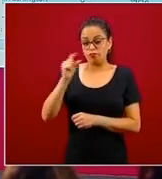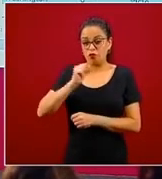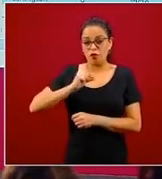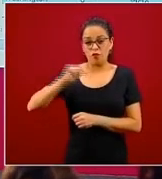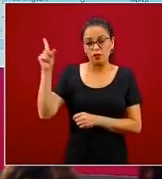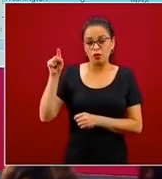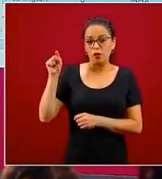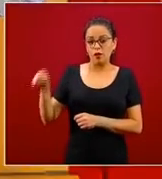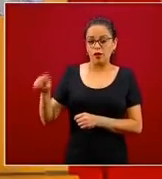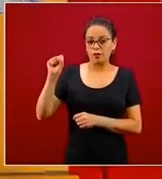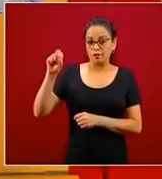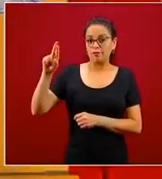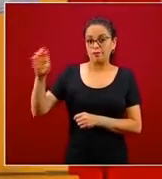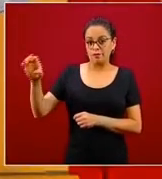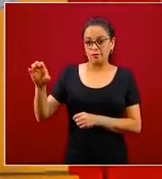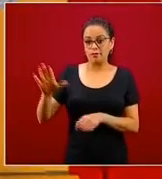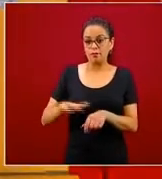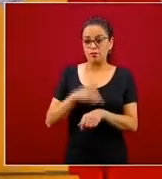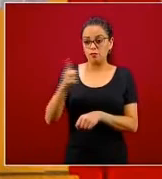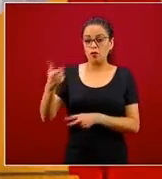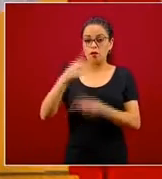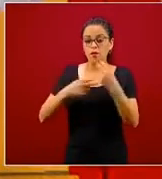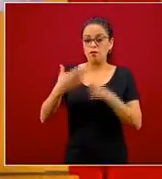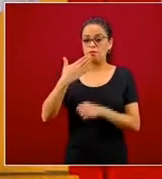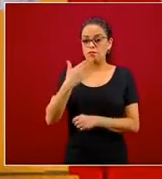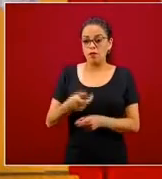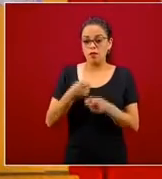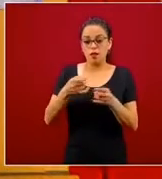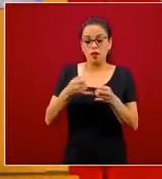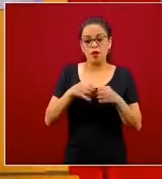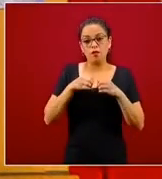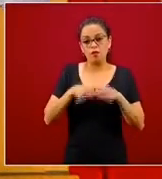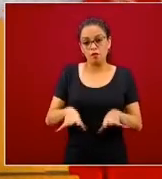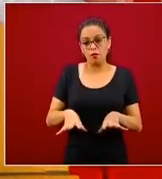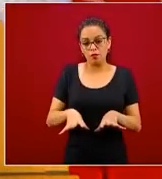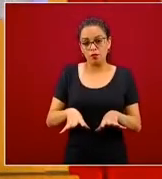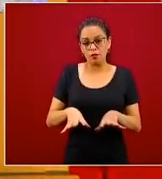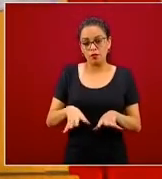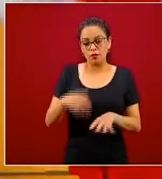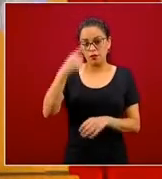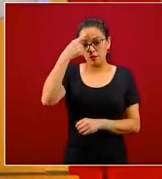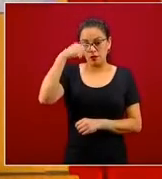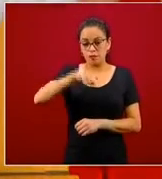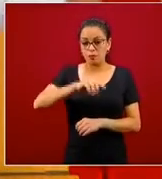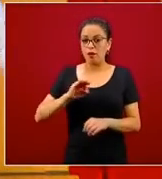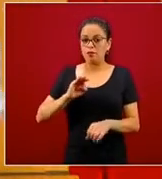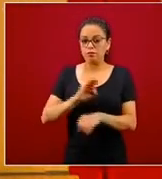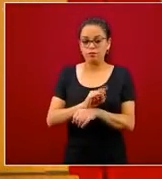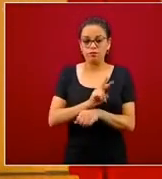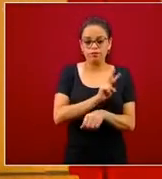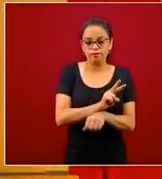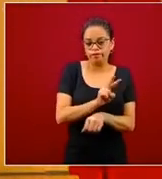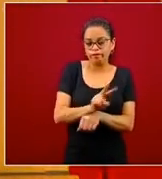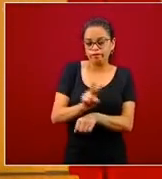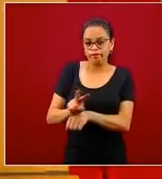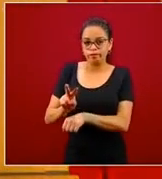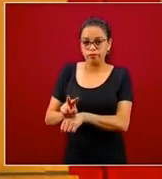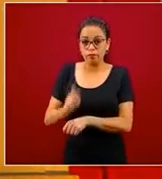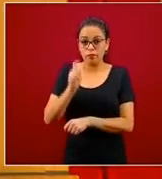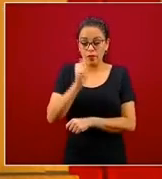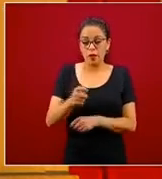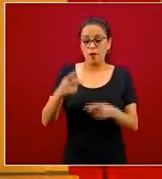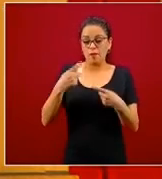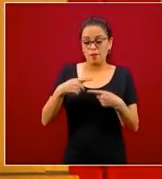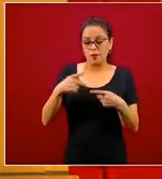our Mexican foreign service that is updating this statistic as